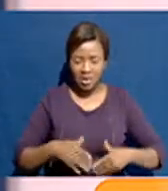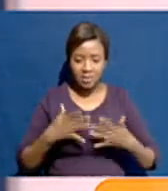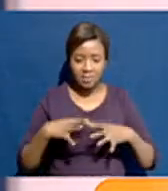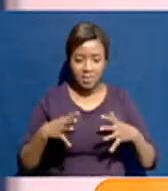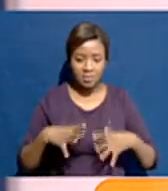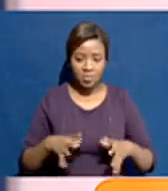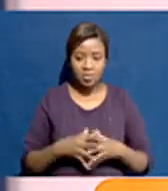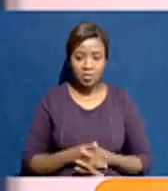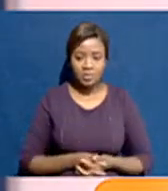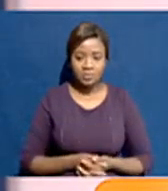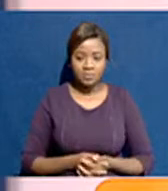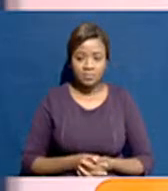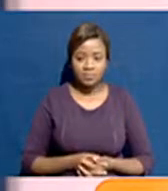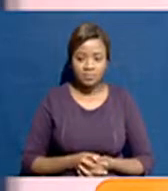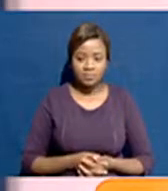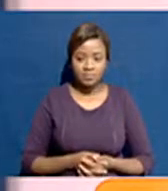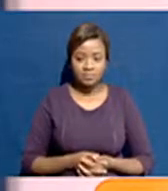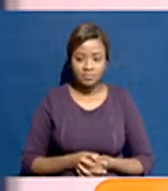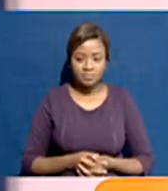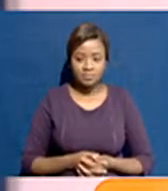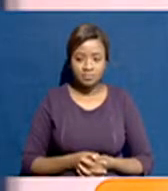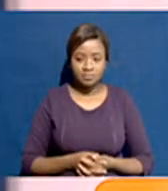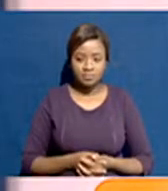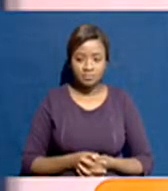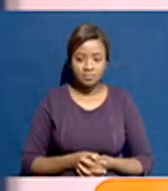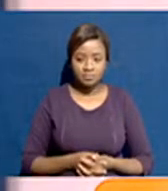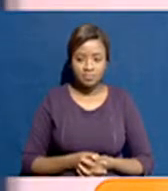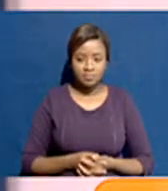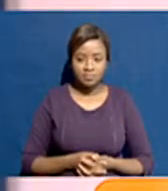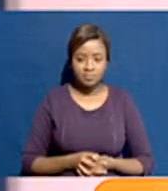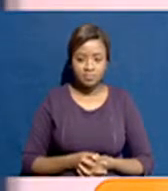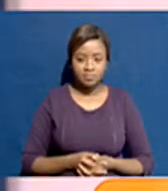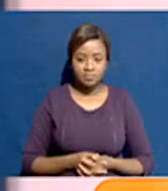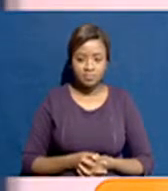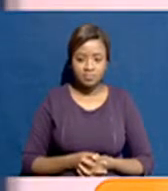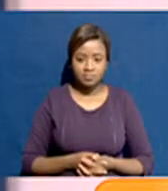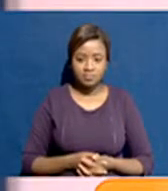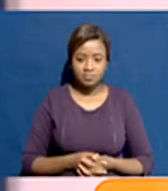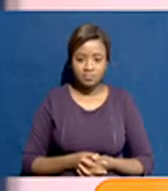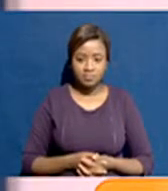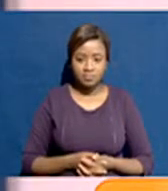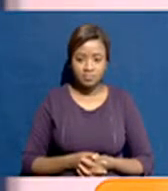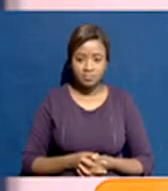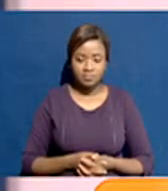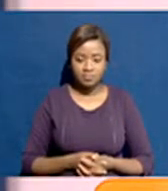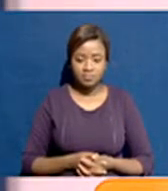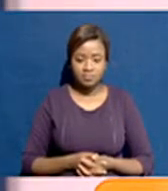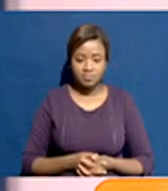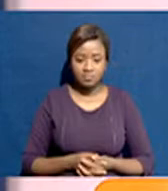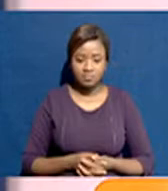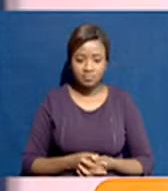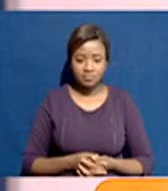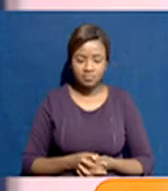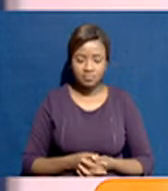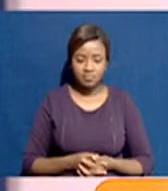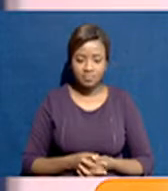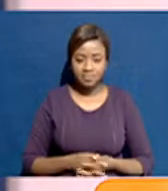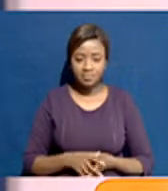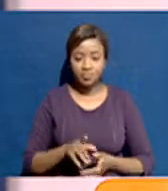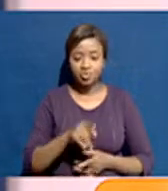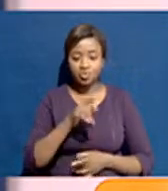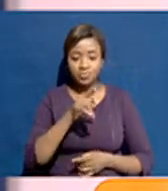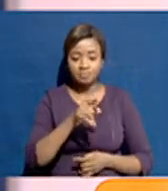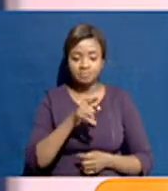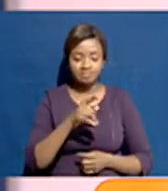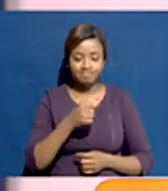really slowing down the way we would have expected to get us to 2030. And thirdly is the deaths, the